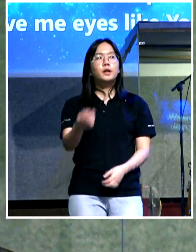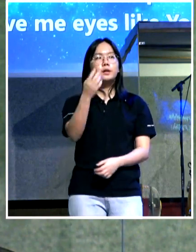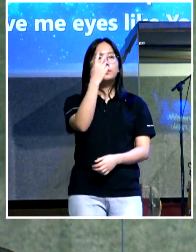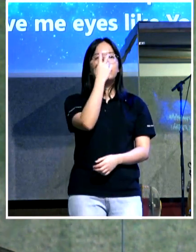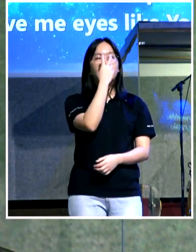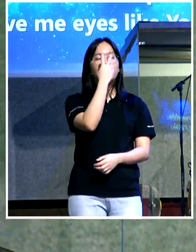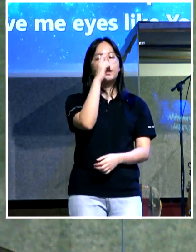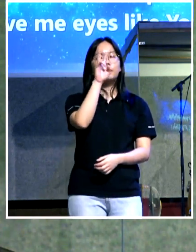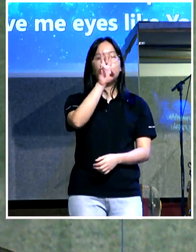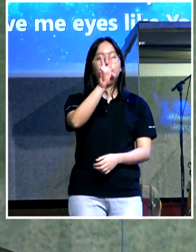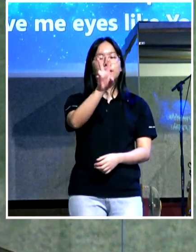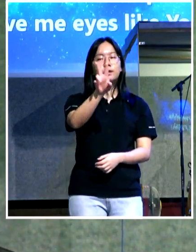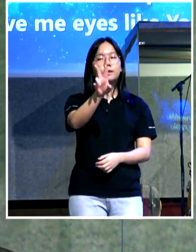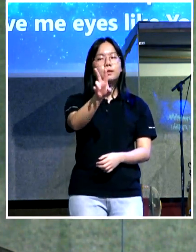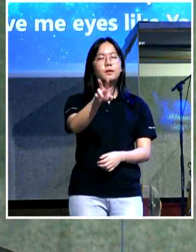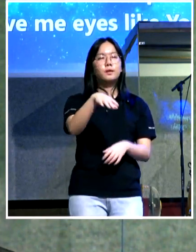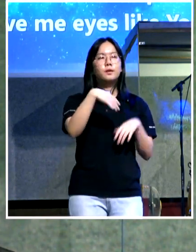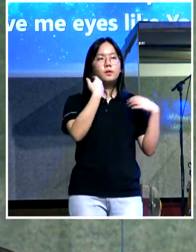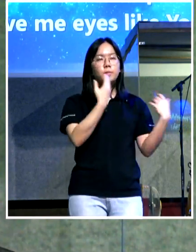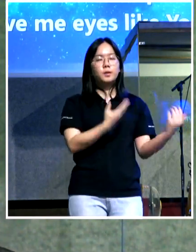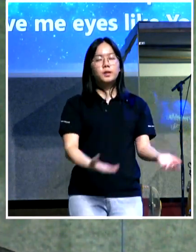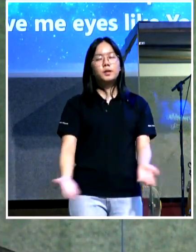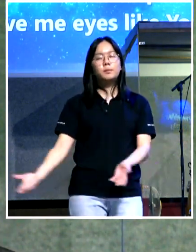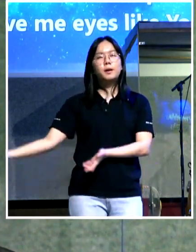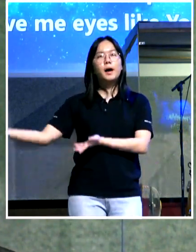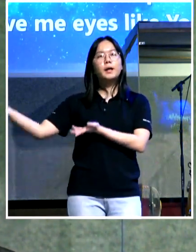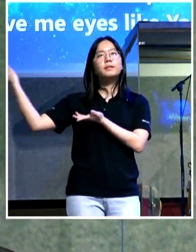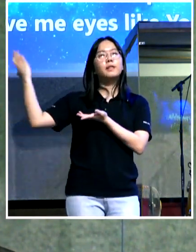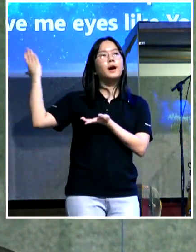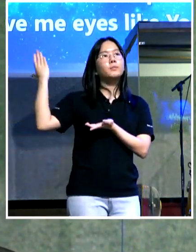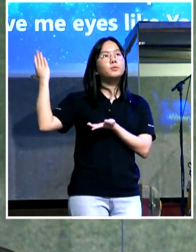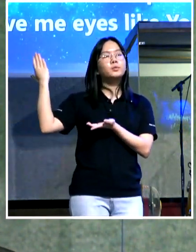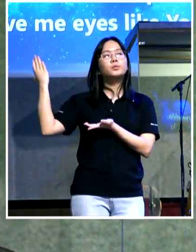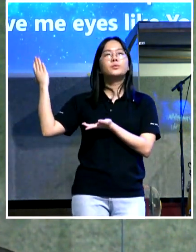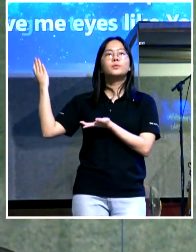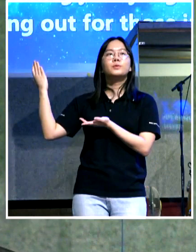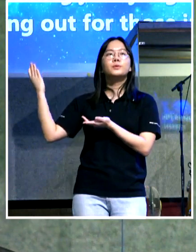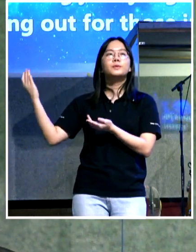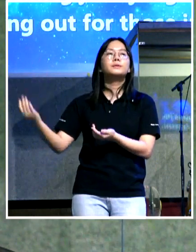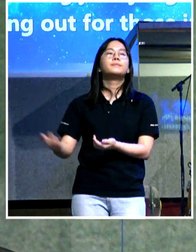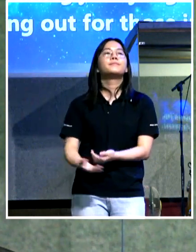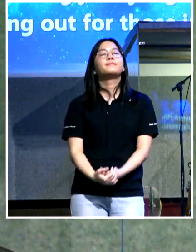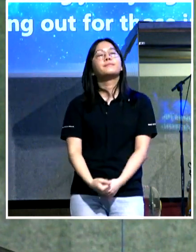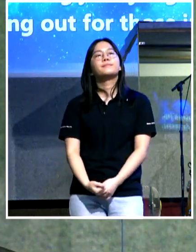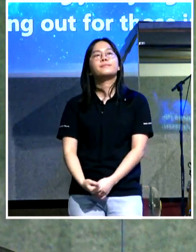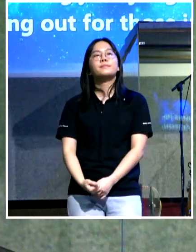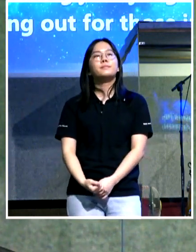Berikan ku mata seperti matamu,